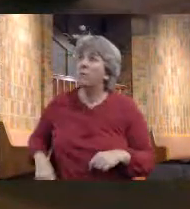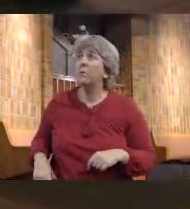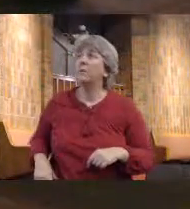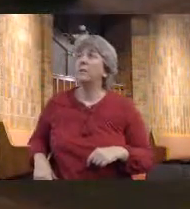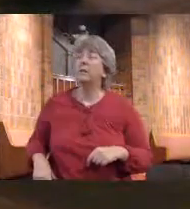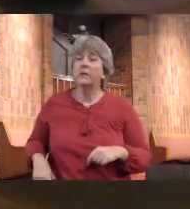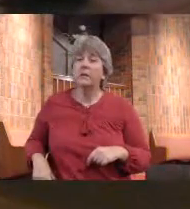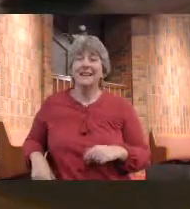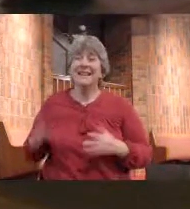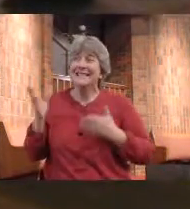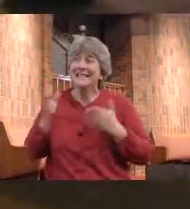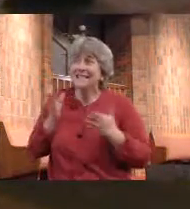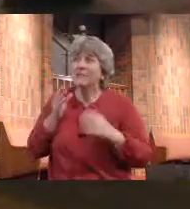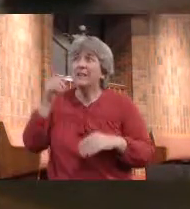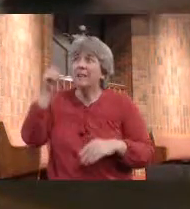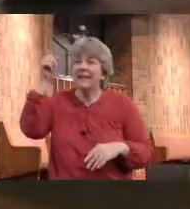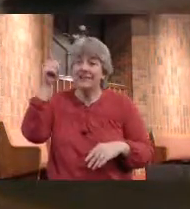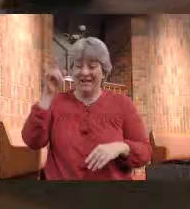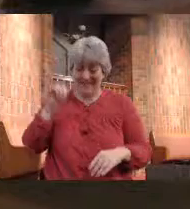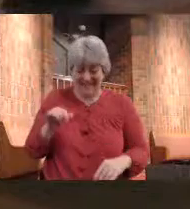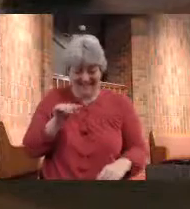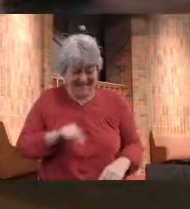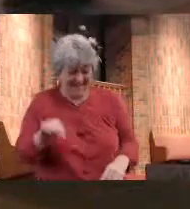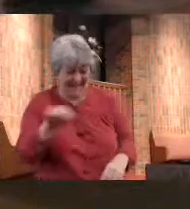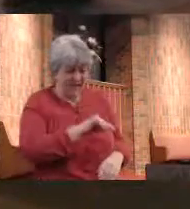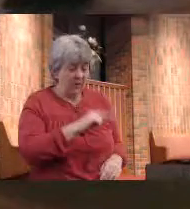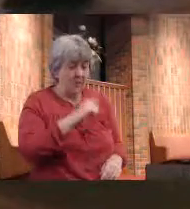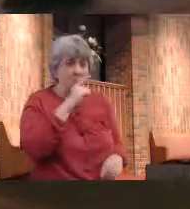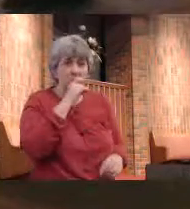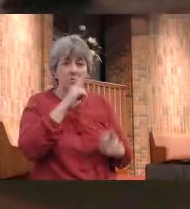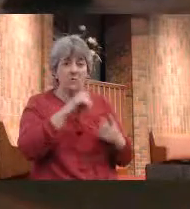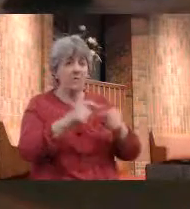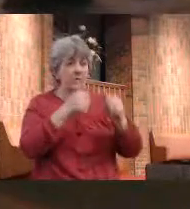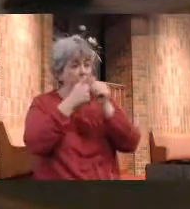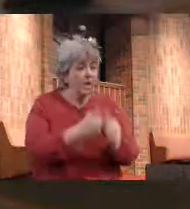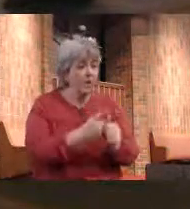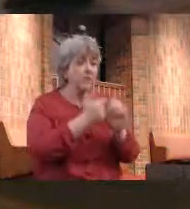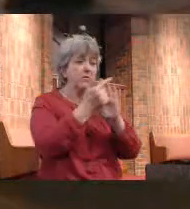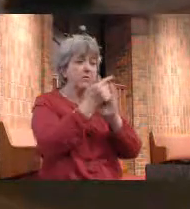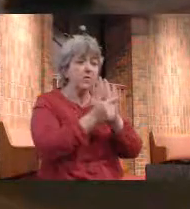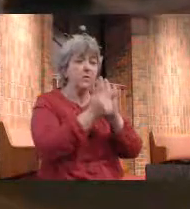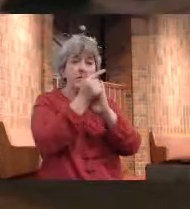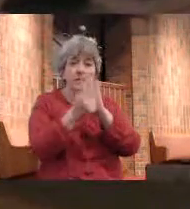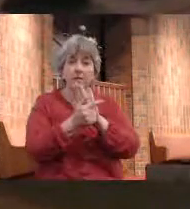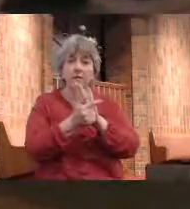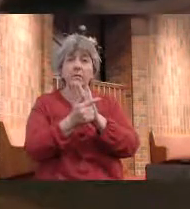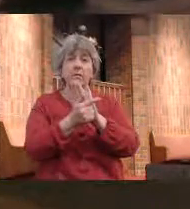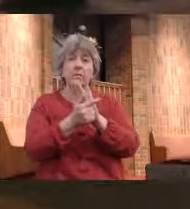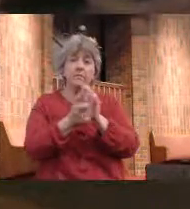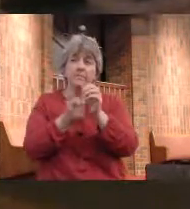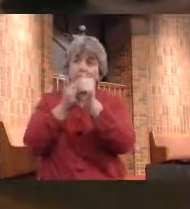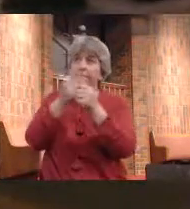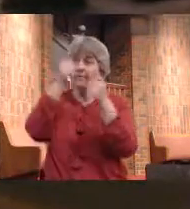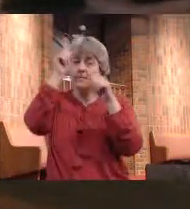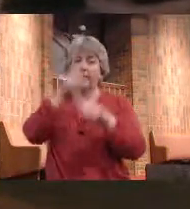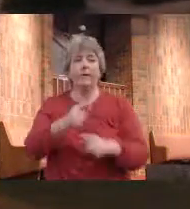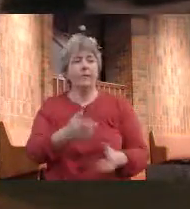to be his servant, everyone who keeps from defiling the Sabbath and holds my covenant, even them I will bring to my holy